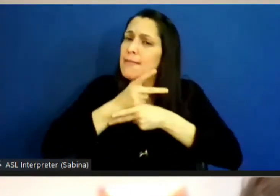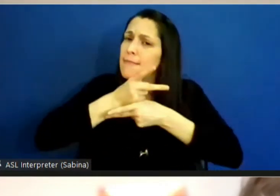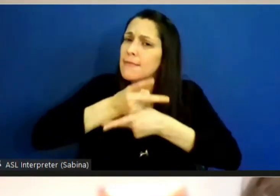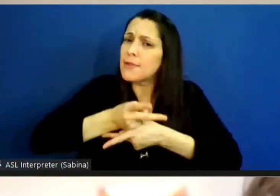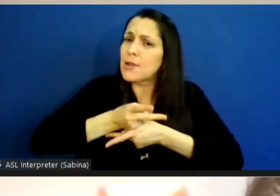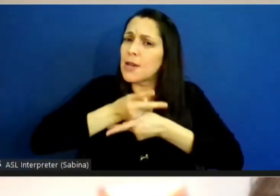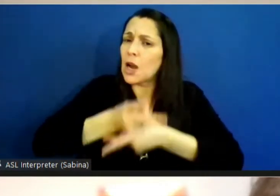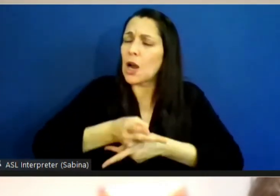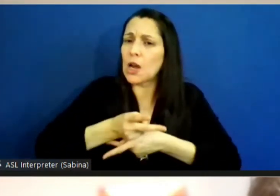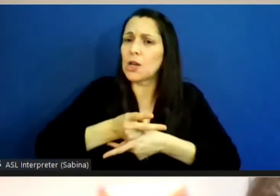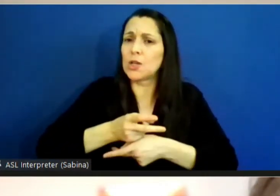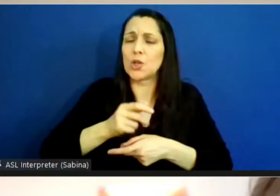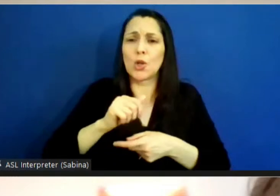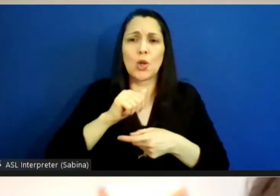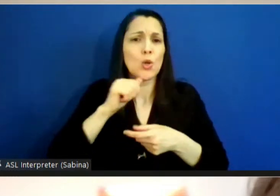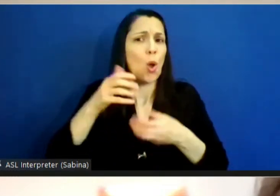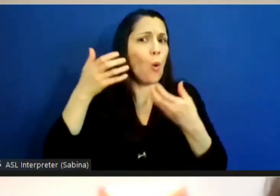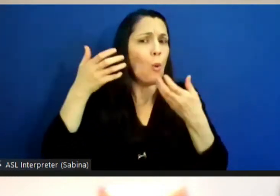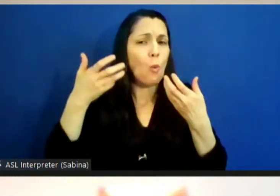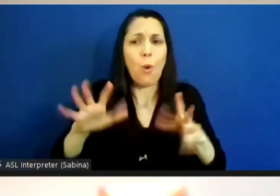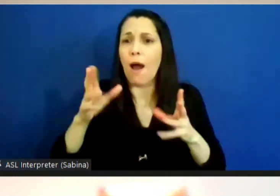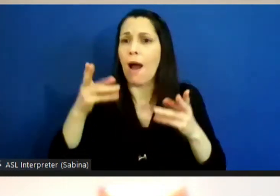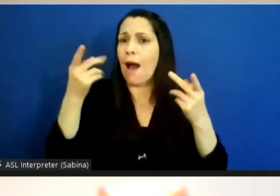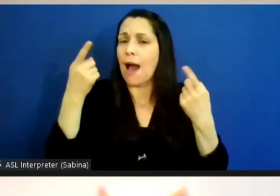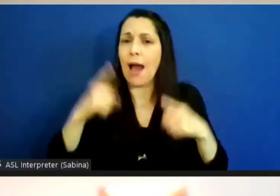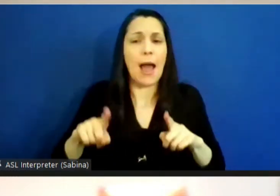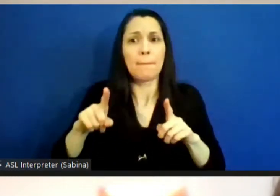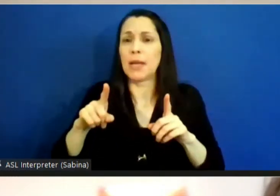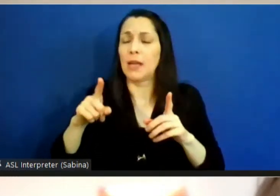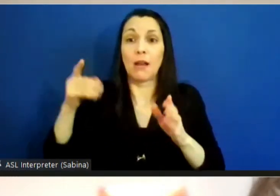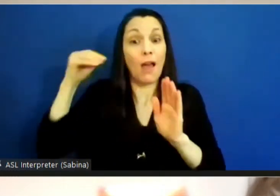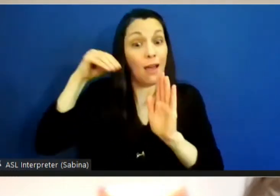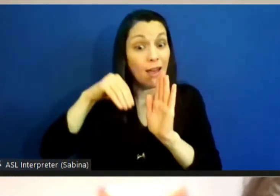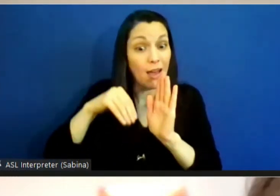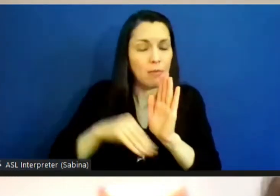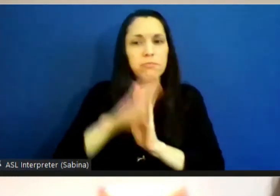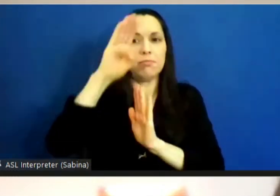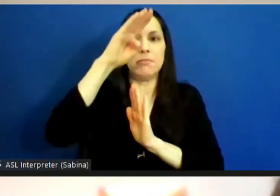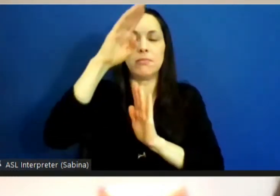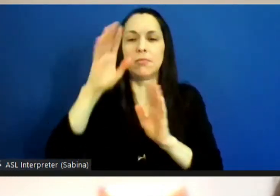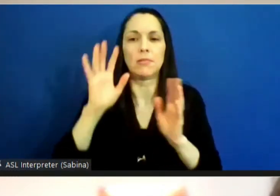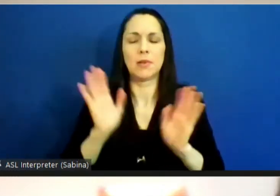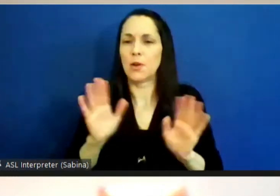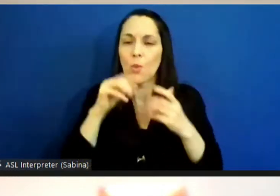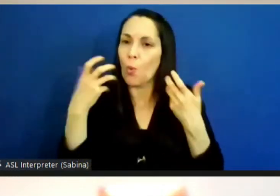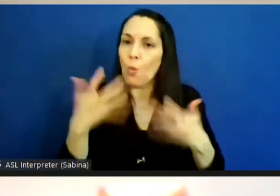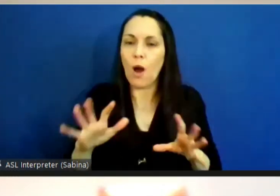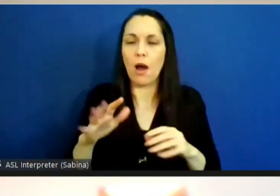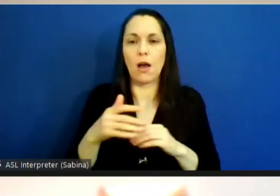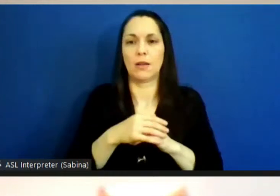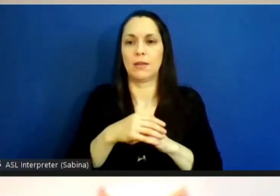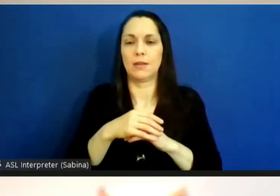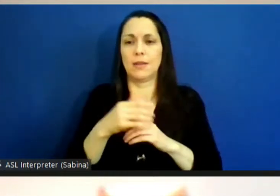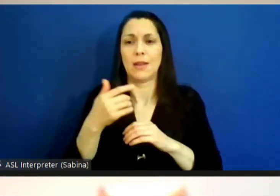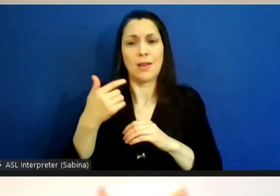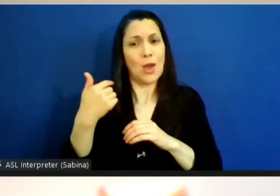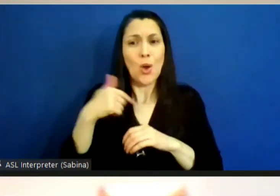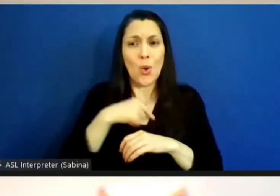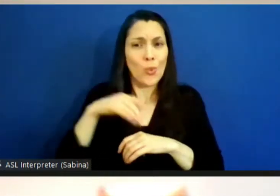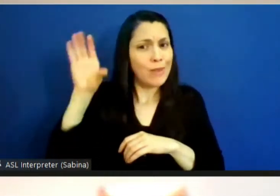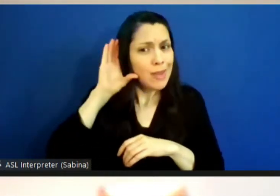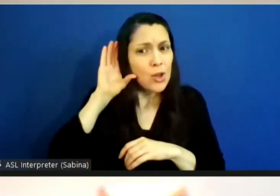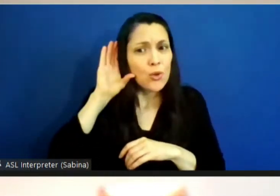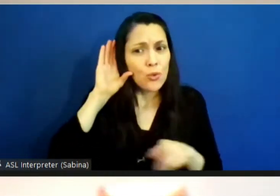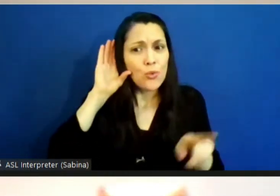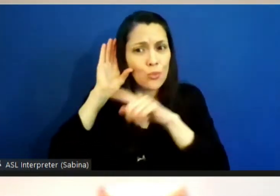have a rebound. There are threats around the corner, and we're trying to open it up as soon as we can. We really hear you, and these are